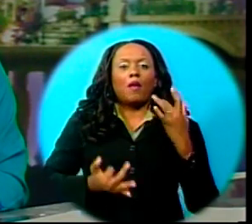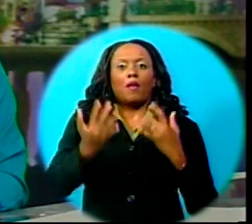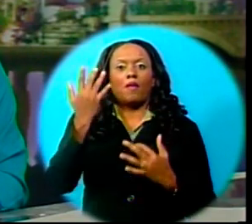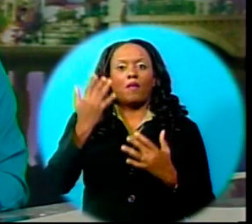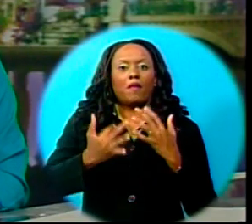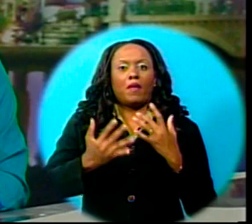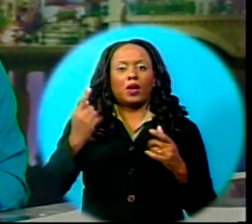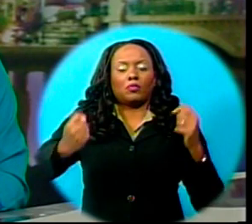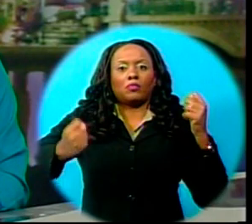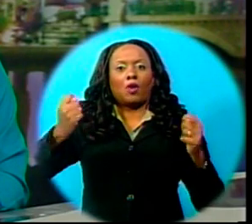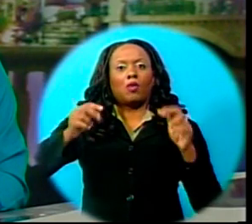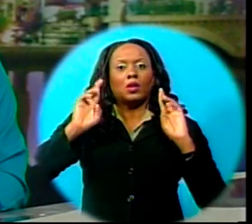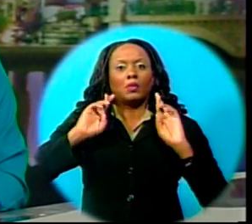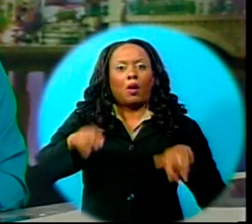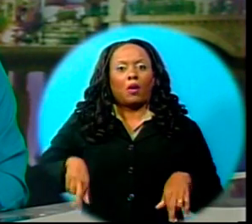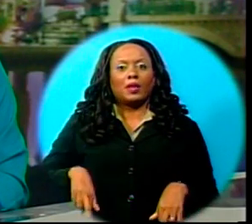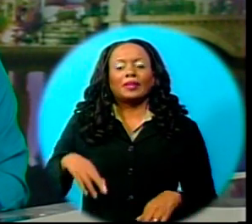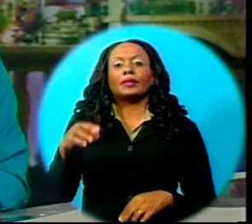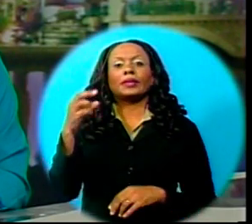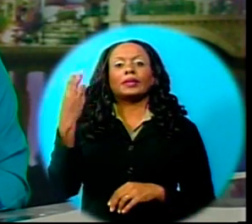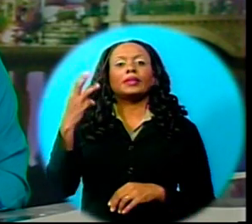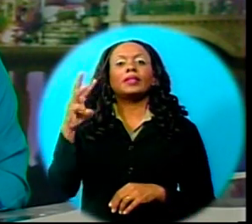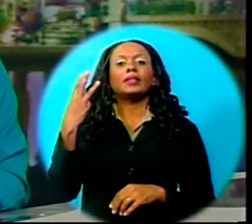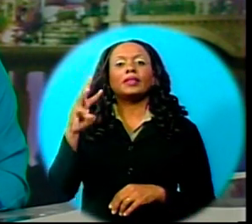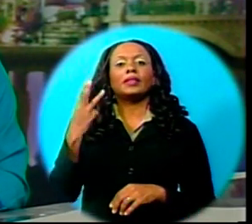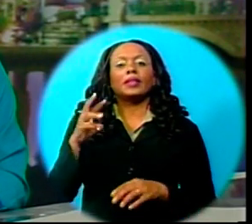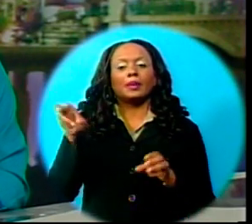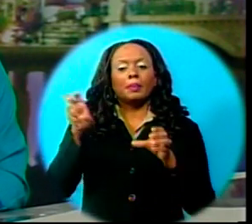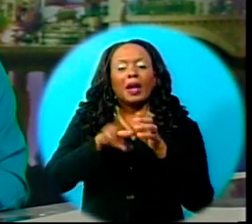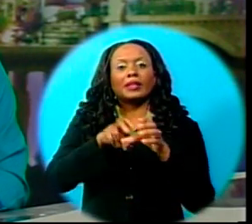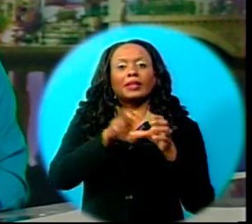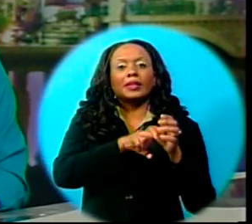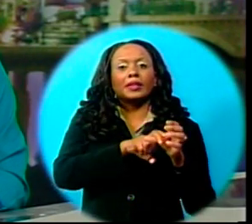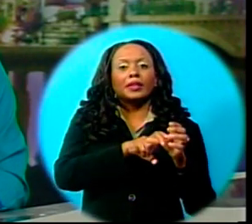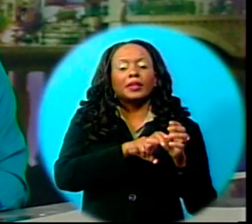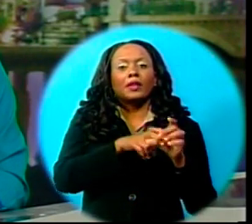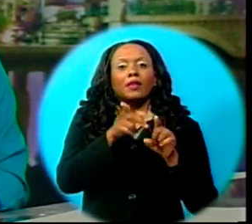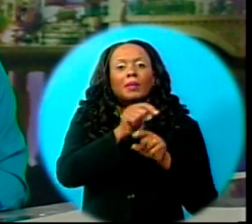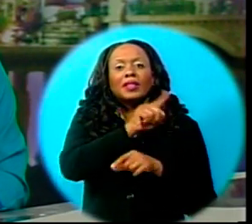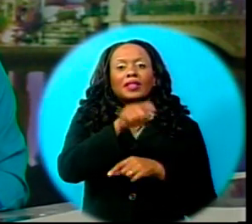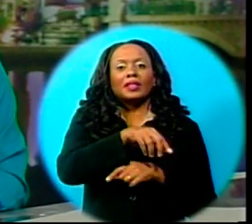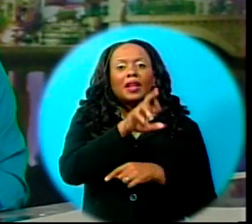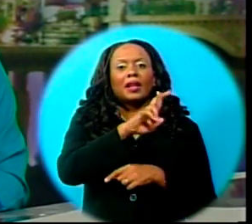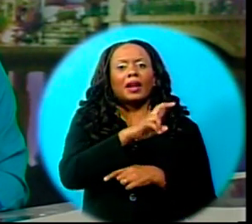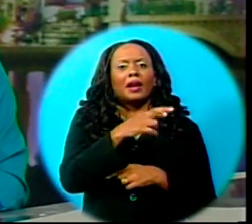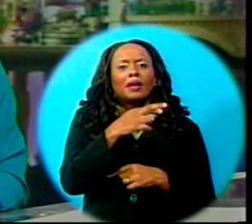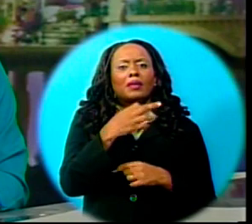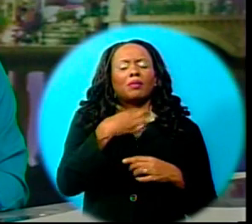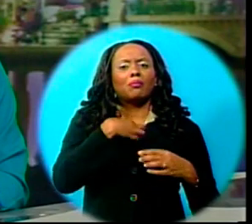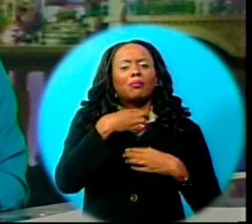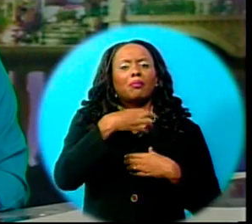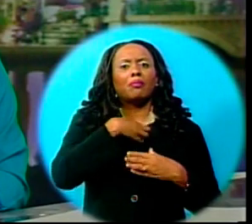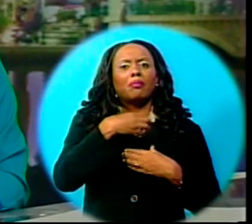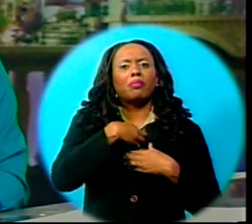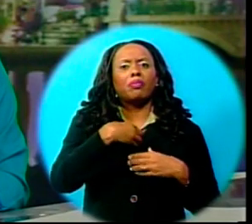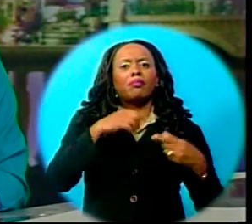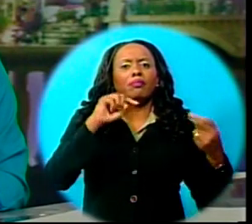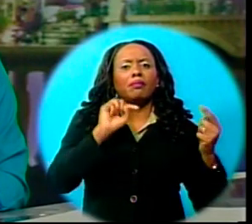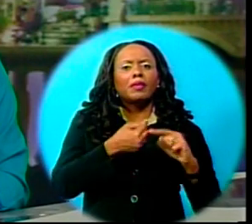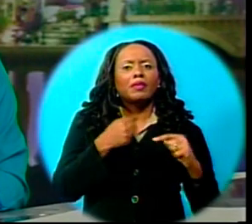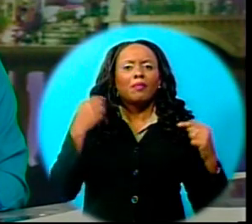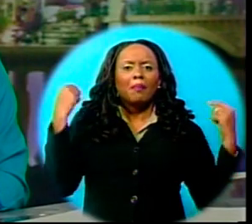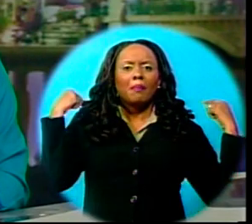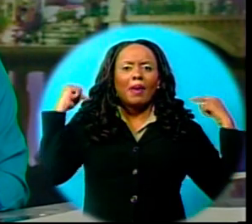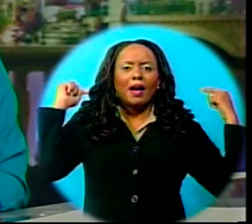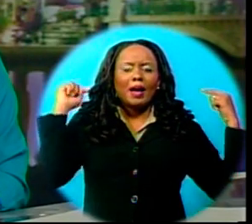Denton Foster responded to the accident. 16 passengers aboard the ZR complained of various injuries, including back,